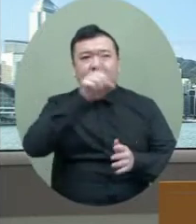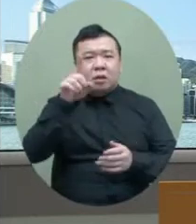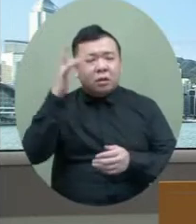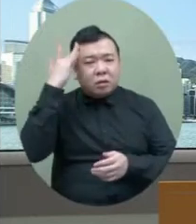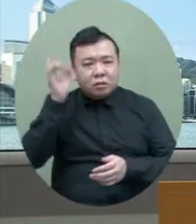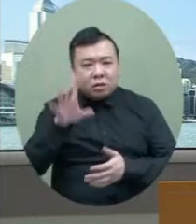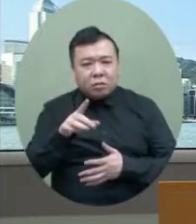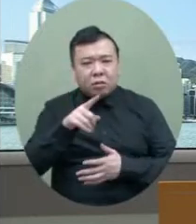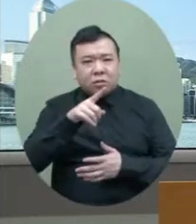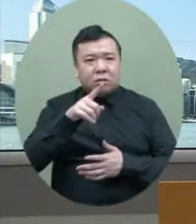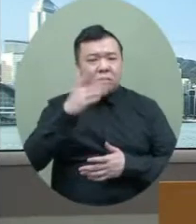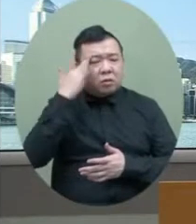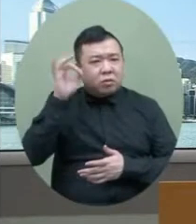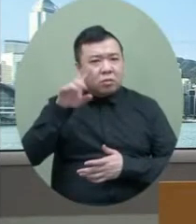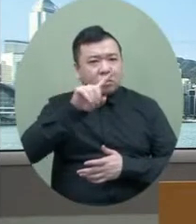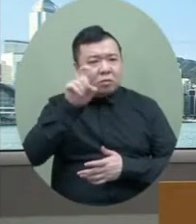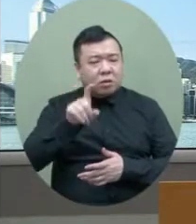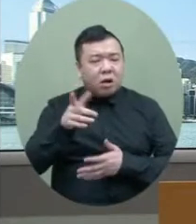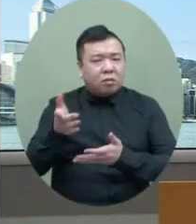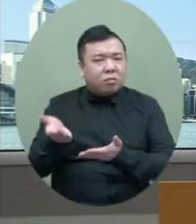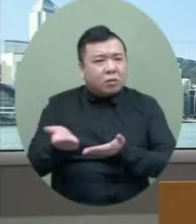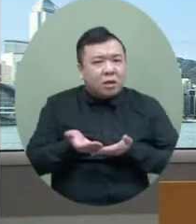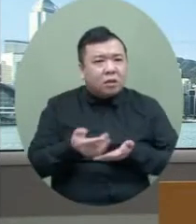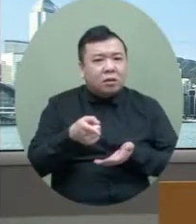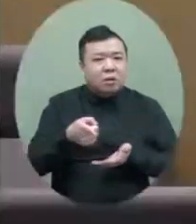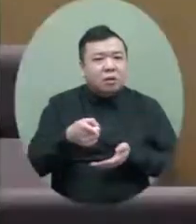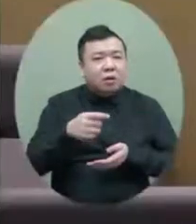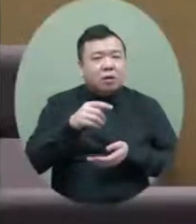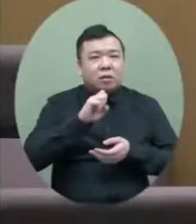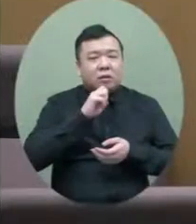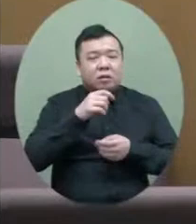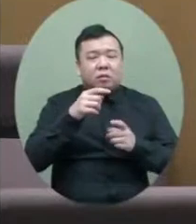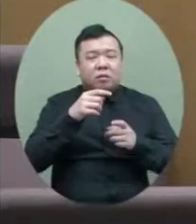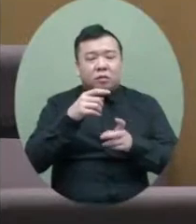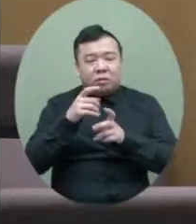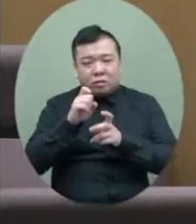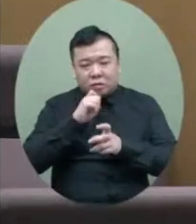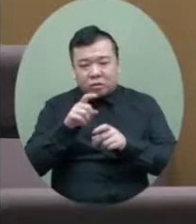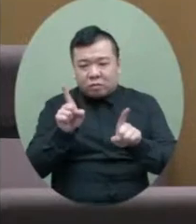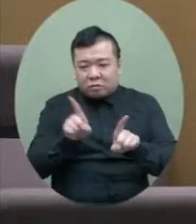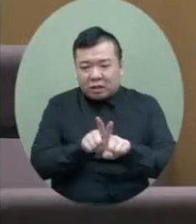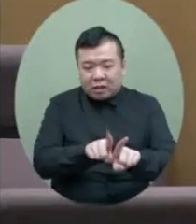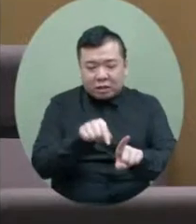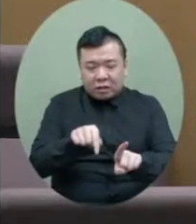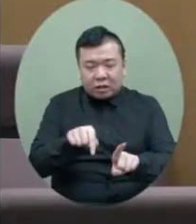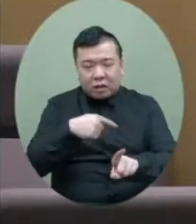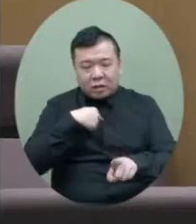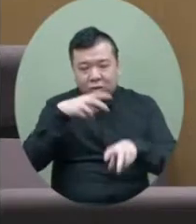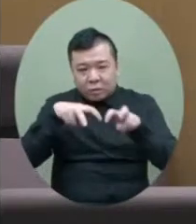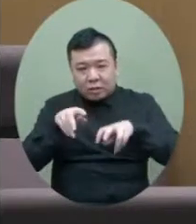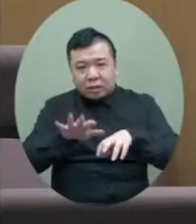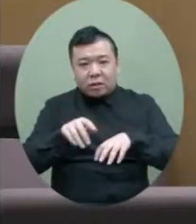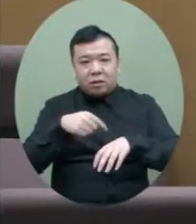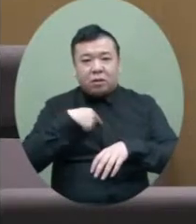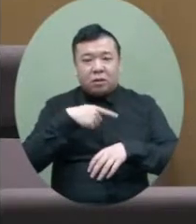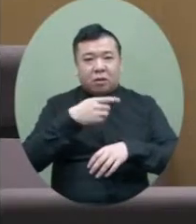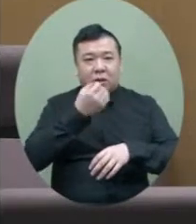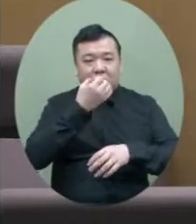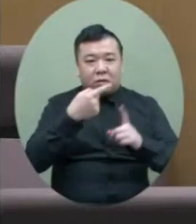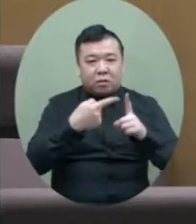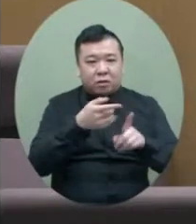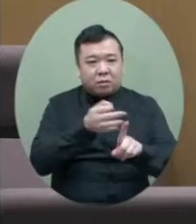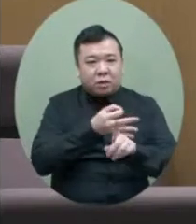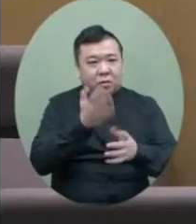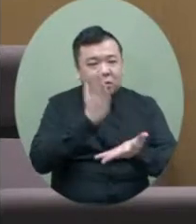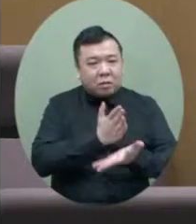did he take and which hotel did that person stay in? You need to trace the transmission source.